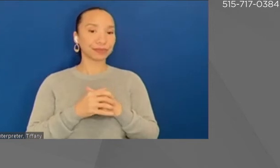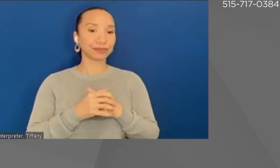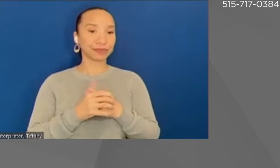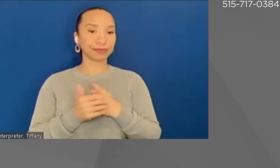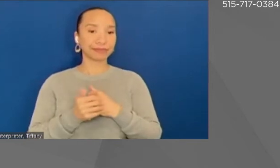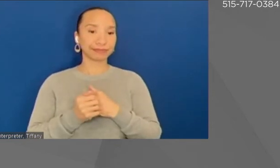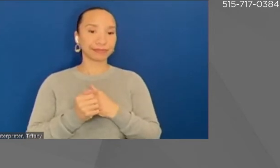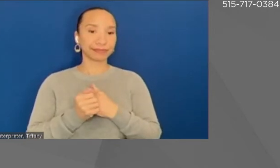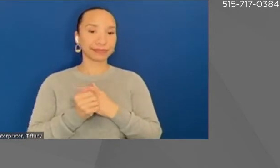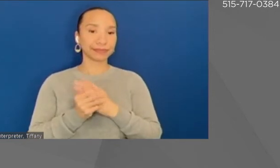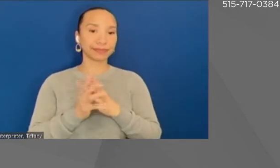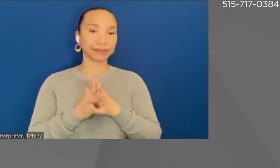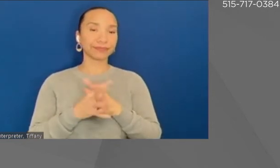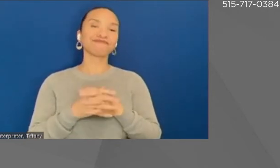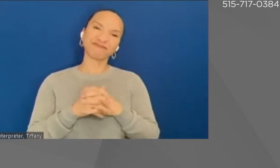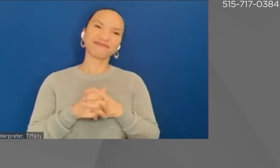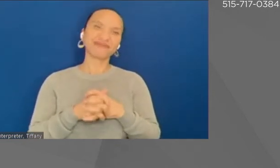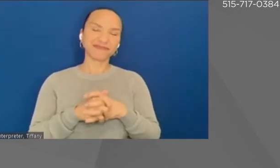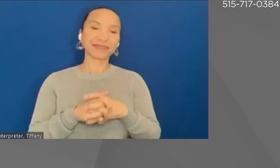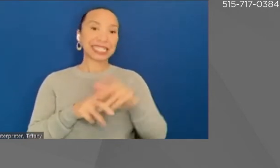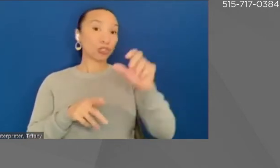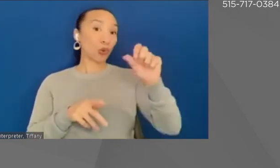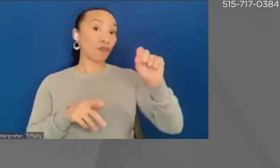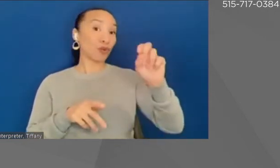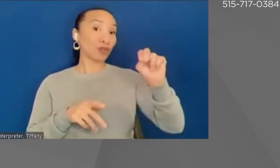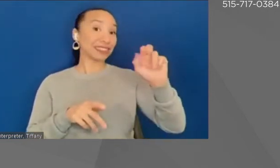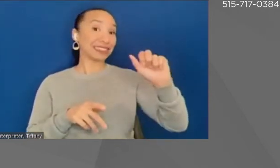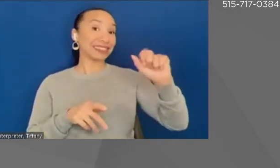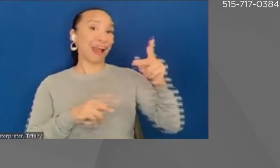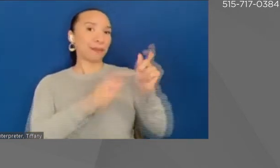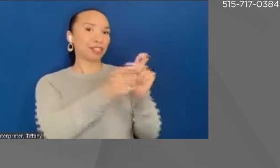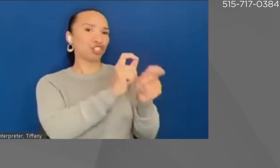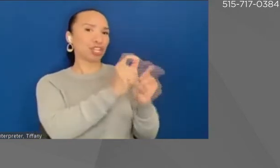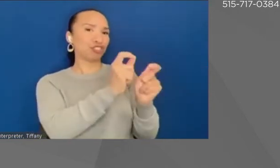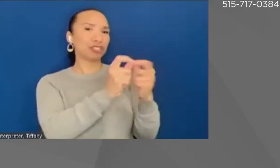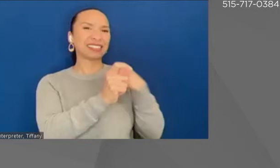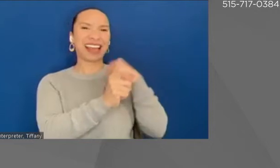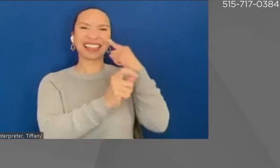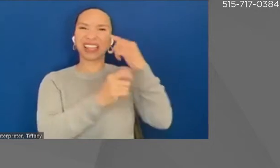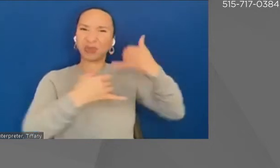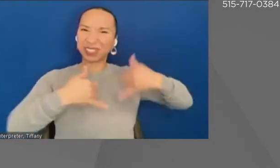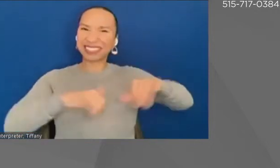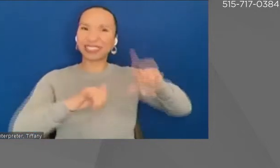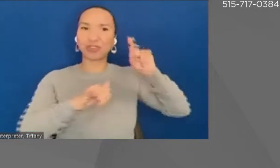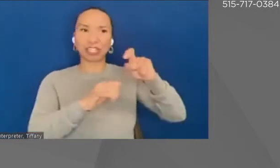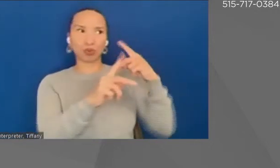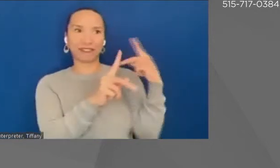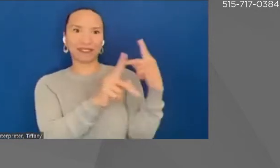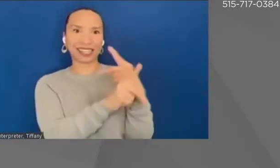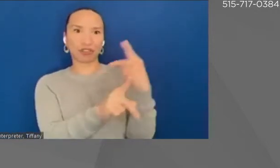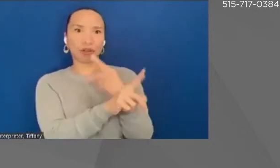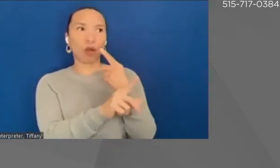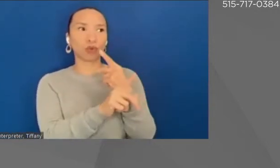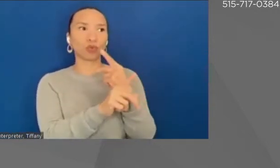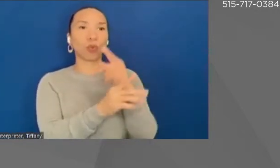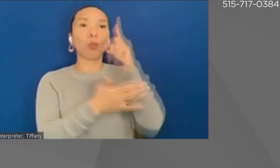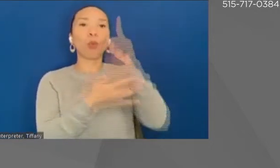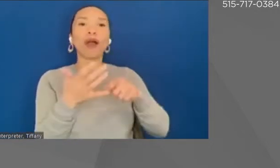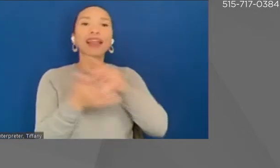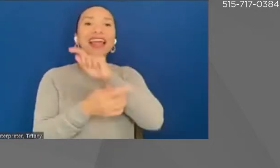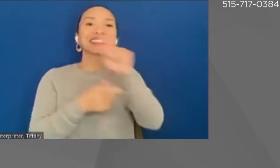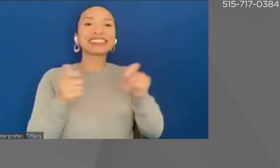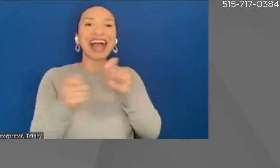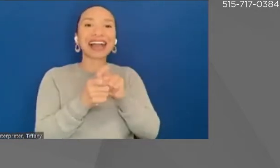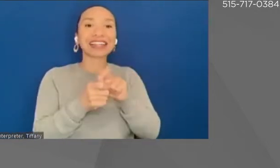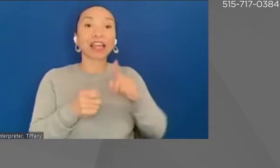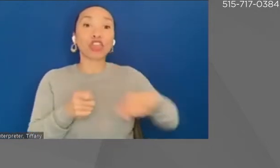So with changes to SNAP, I think we still need to know a lot more and understand better the needs of SNAP participants. And so to get that sort of